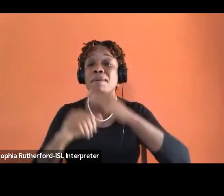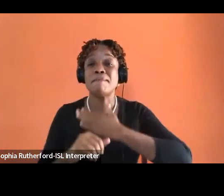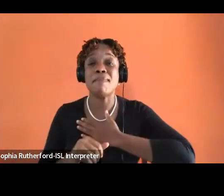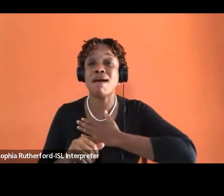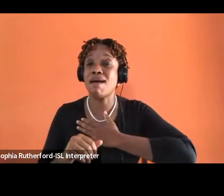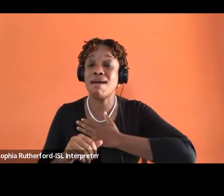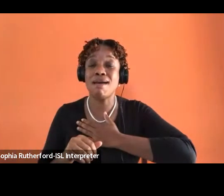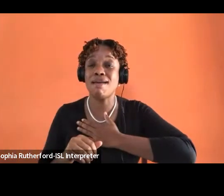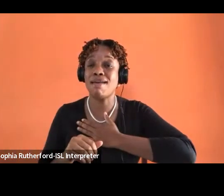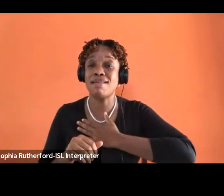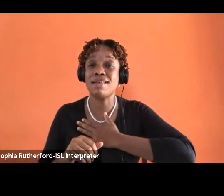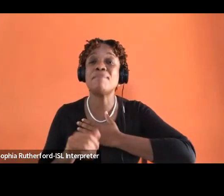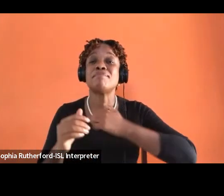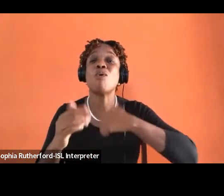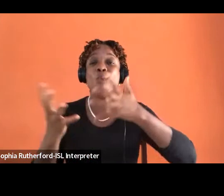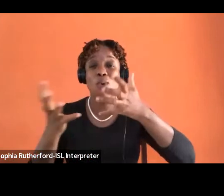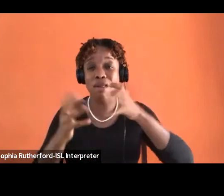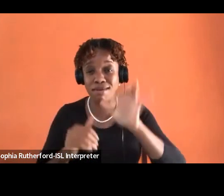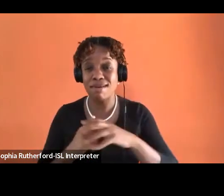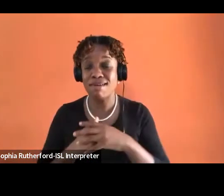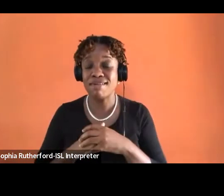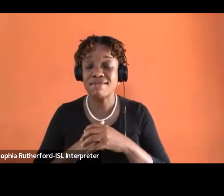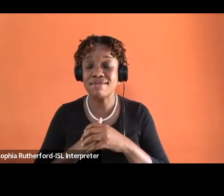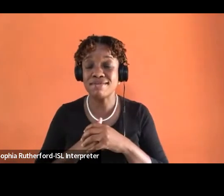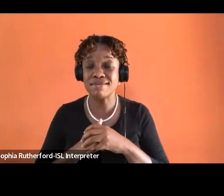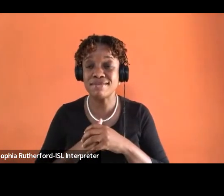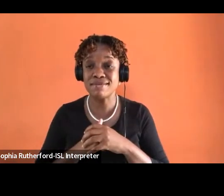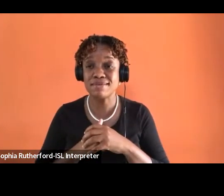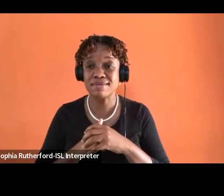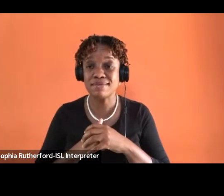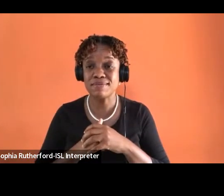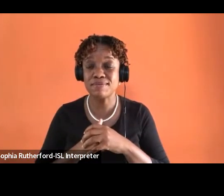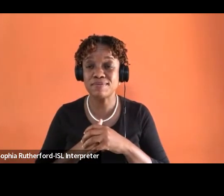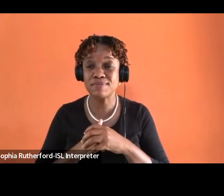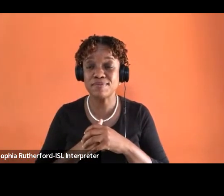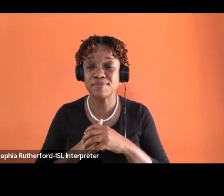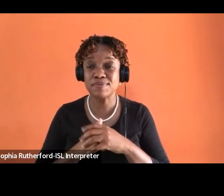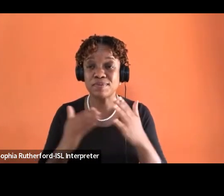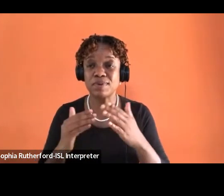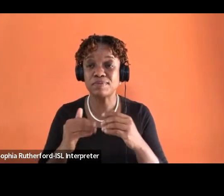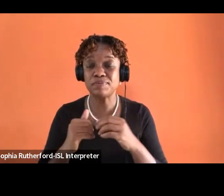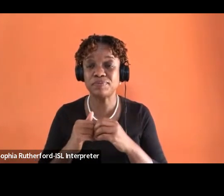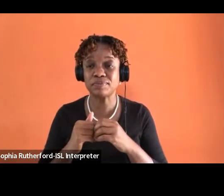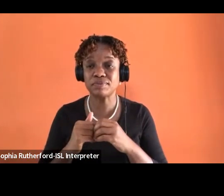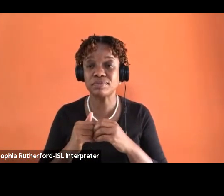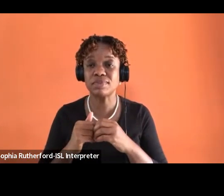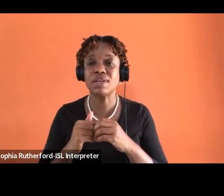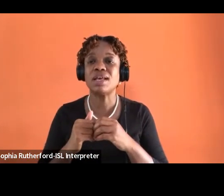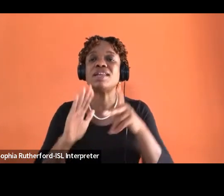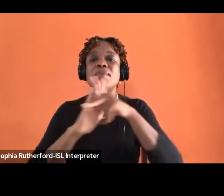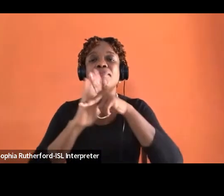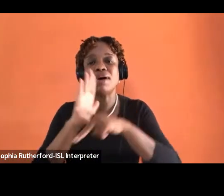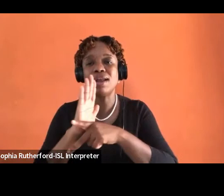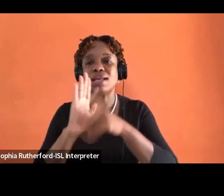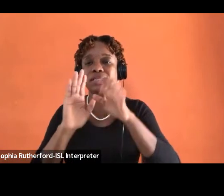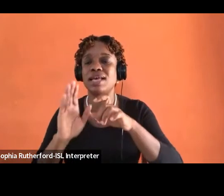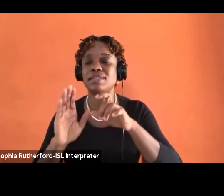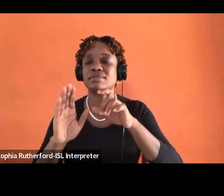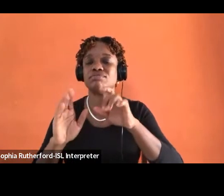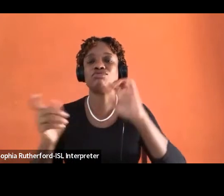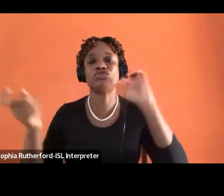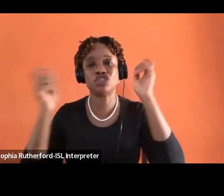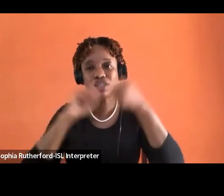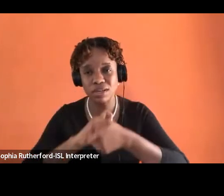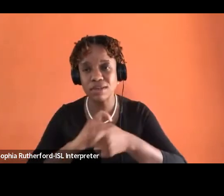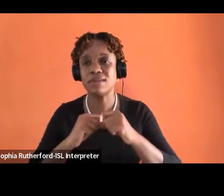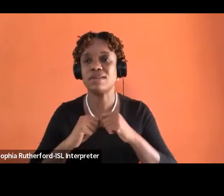I'm working towards, that the policies need to be revised and new policies to be